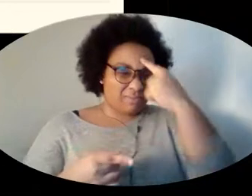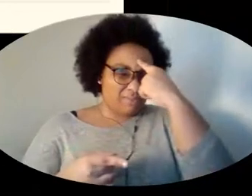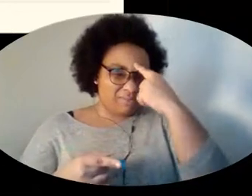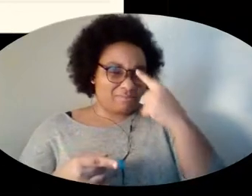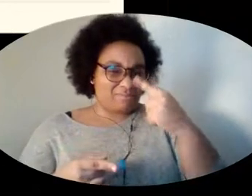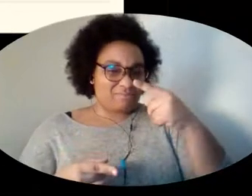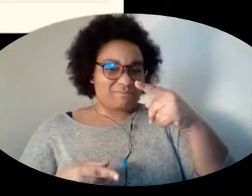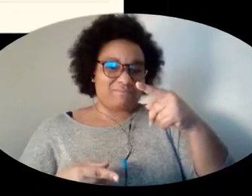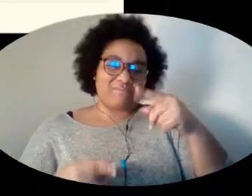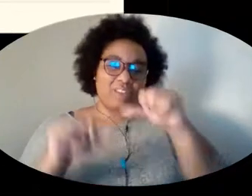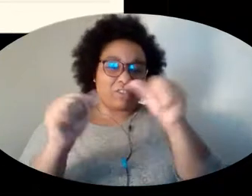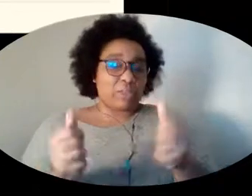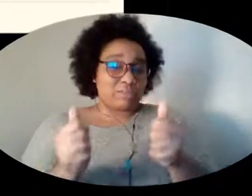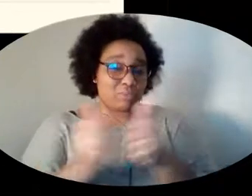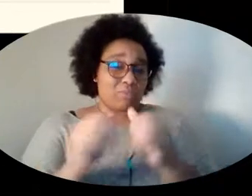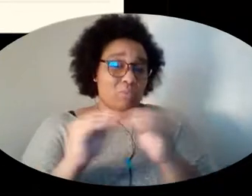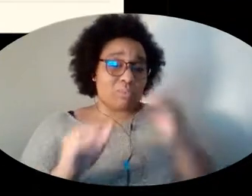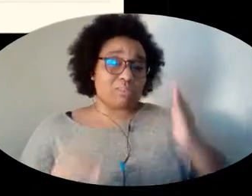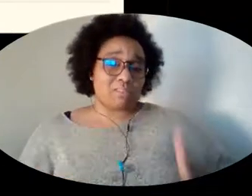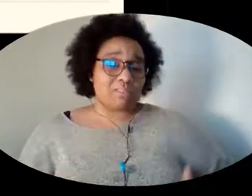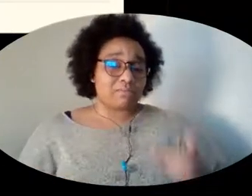polygons with more sides